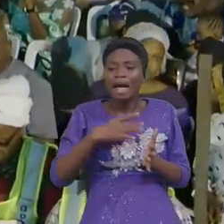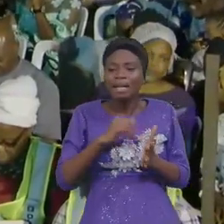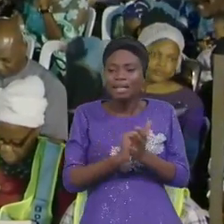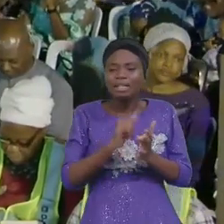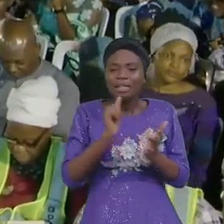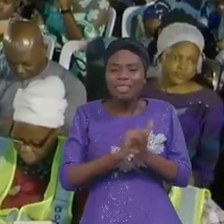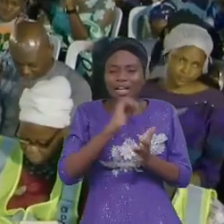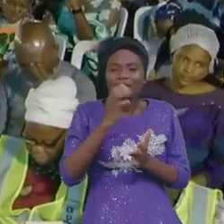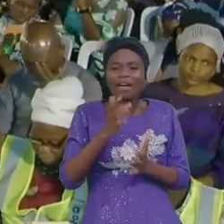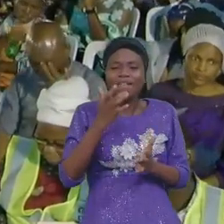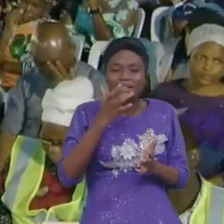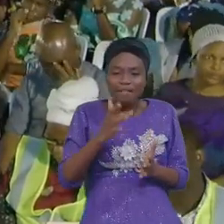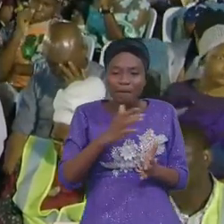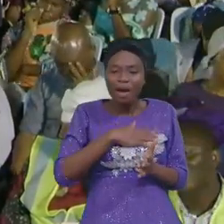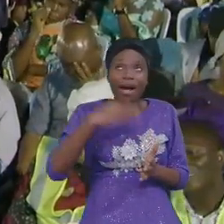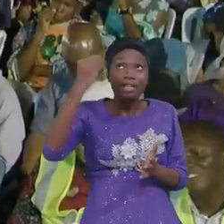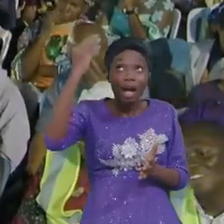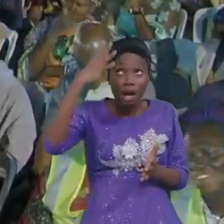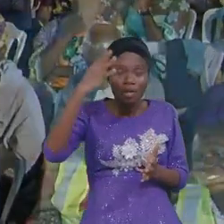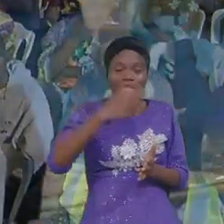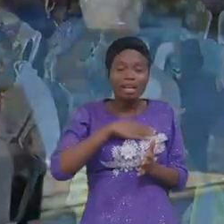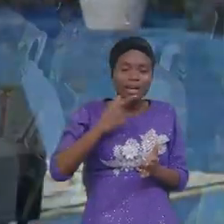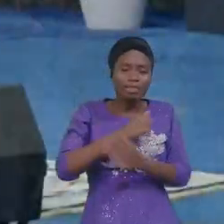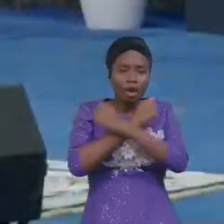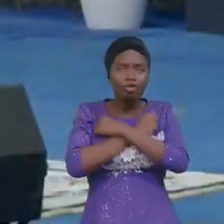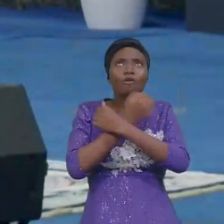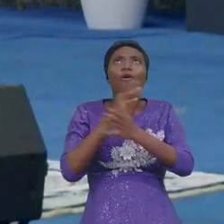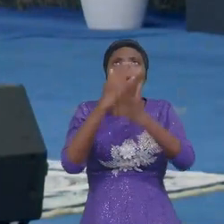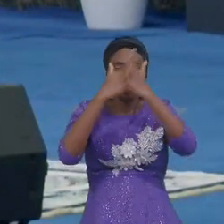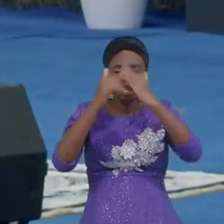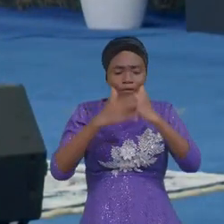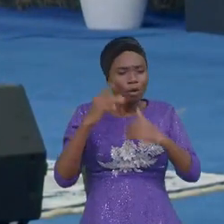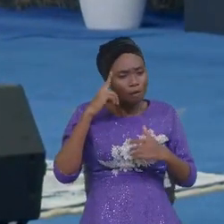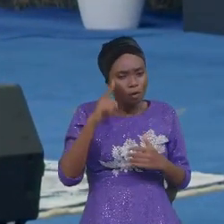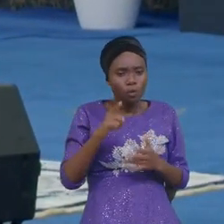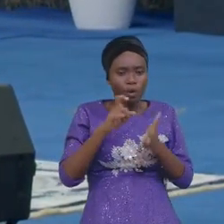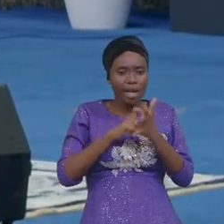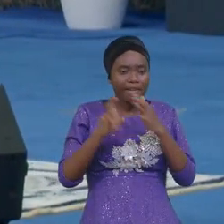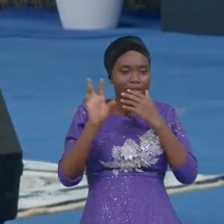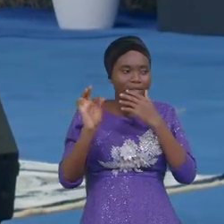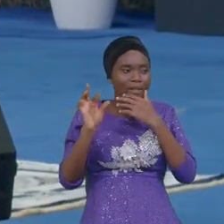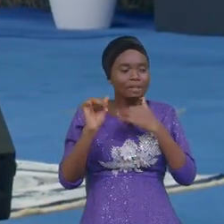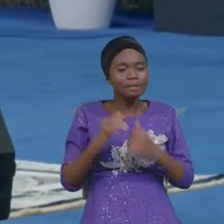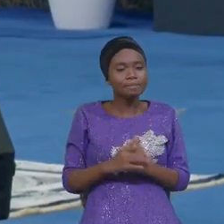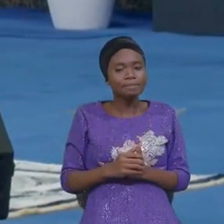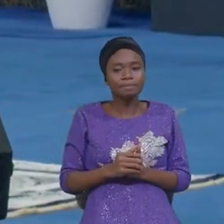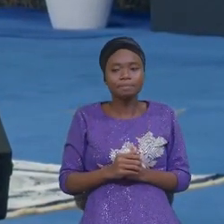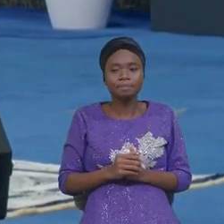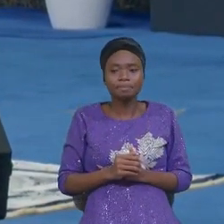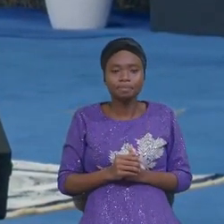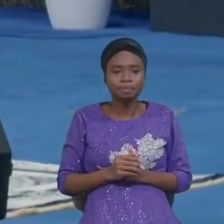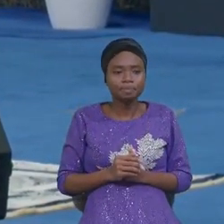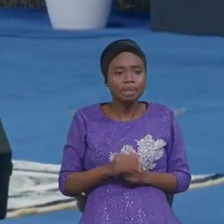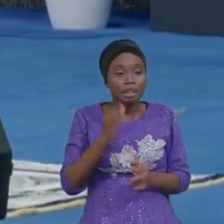favor and the grace and the love of heaven for you. Look at verse 19. Verse 19, if you